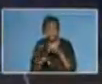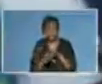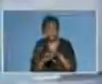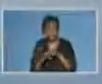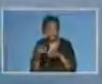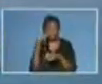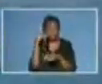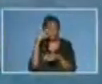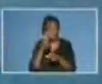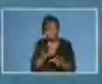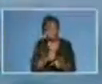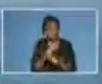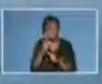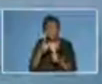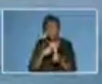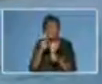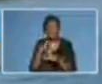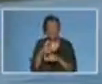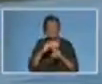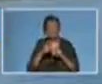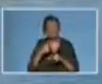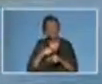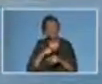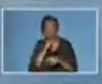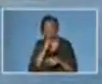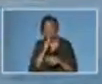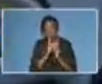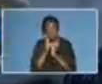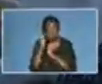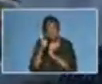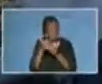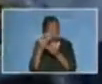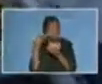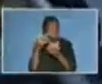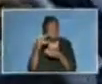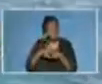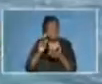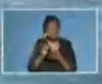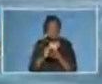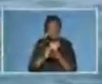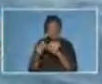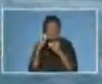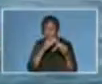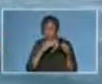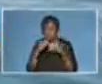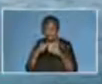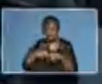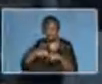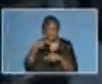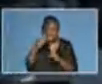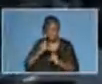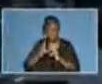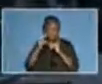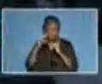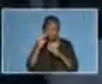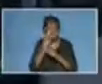Ricardo would pull in the first fish, but I was not far behind. After that, the battle was in high gear with both